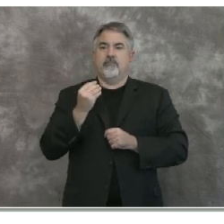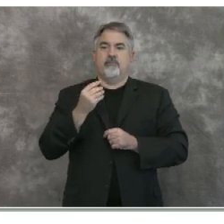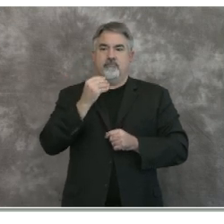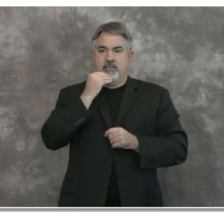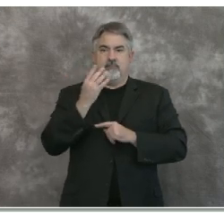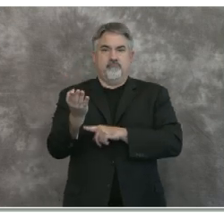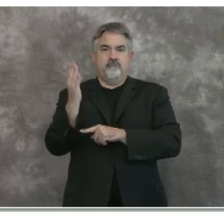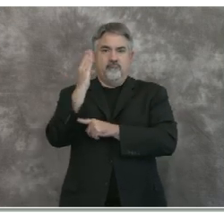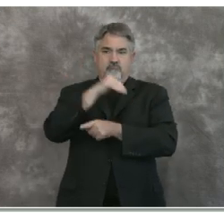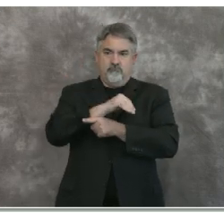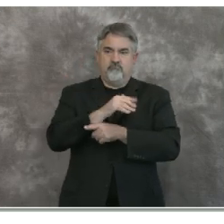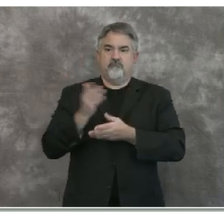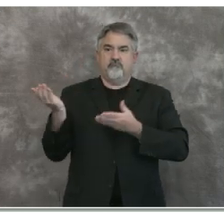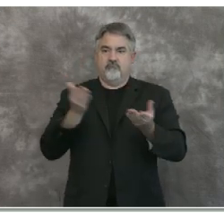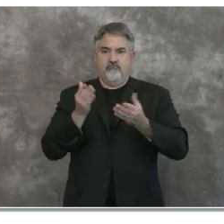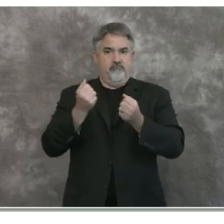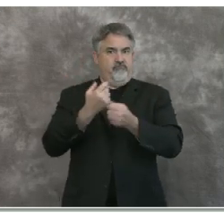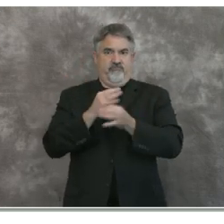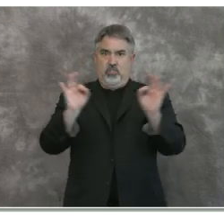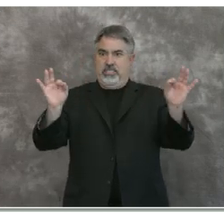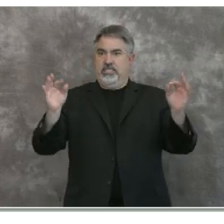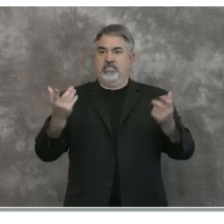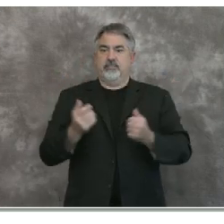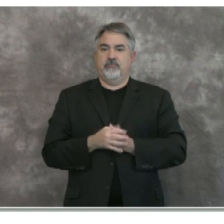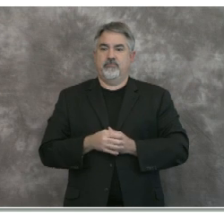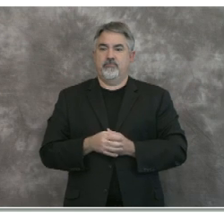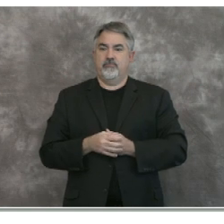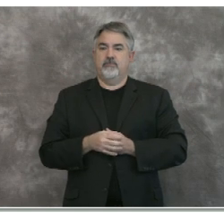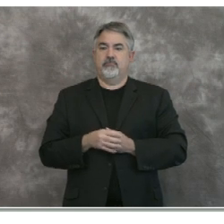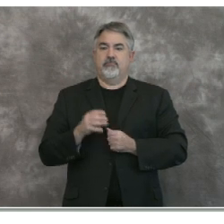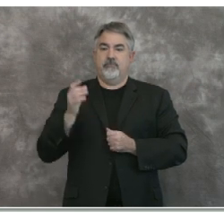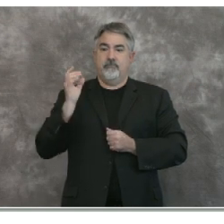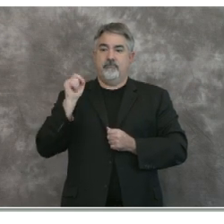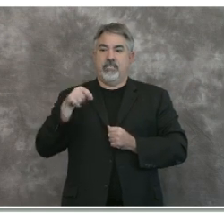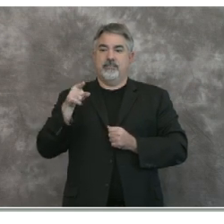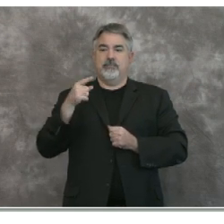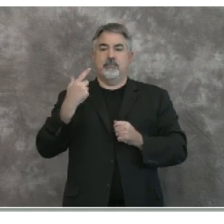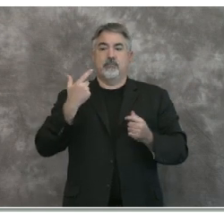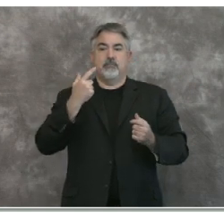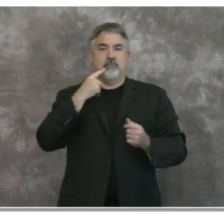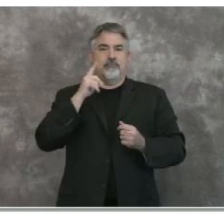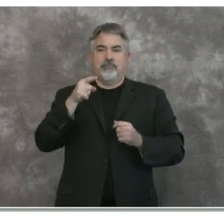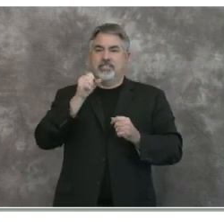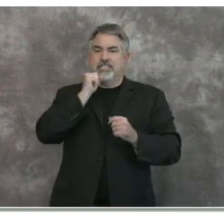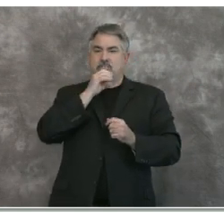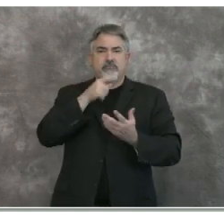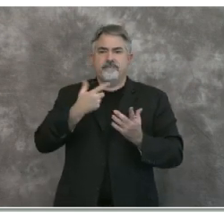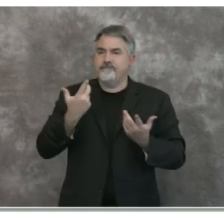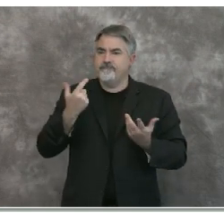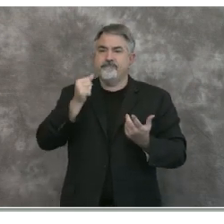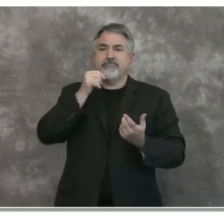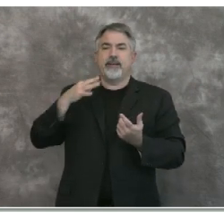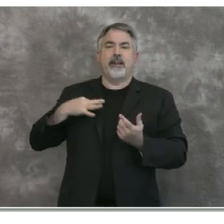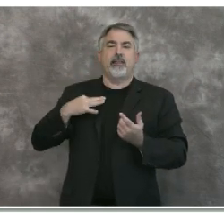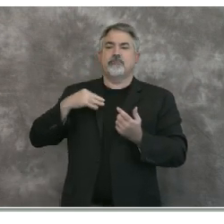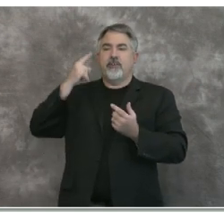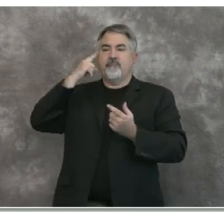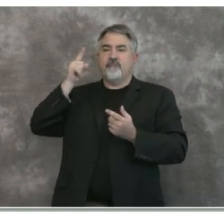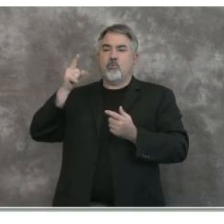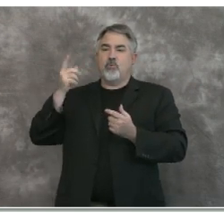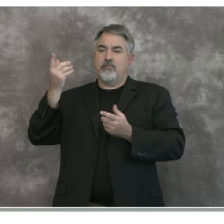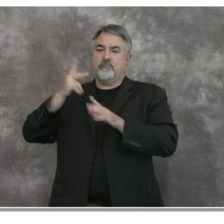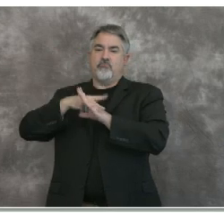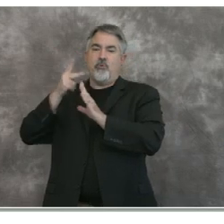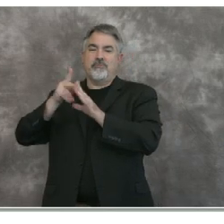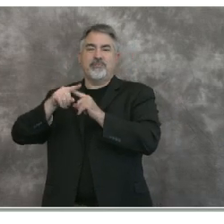to you. Again, you see the qualifications: seniors not receiving or eligible for programs such as CalFresh or Senior Nutrition Program. And you see the